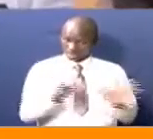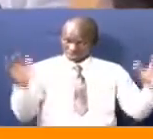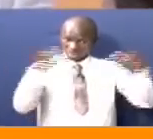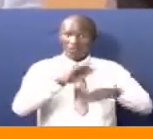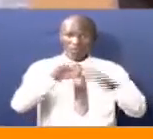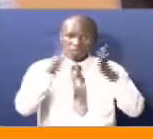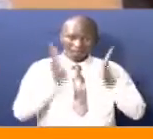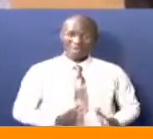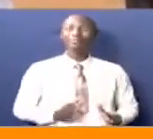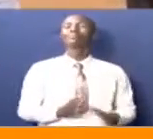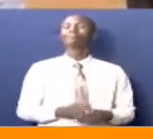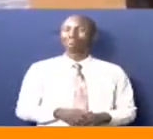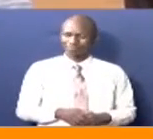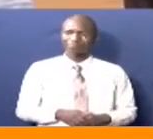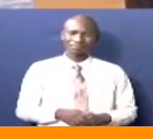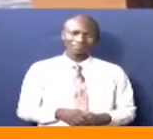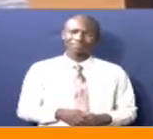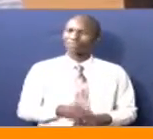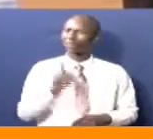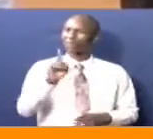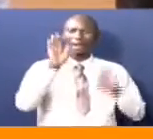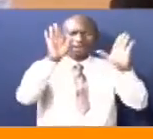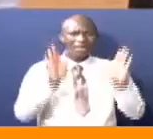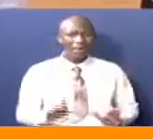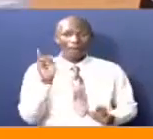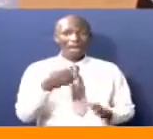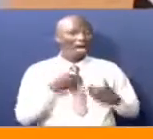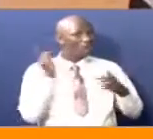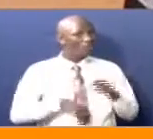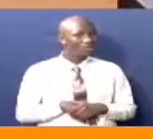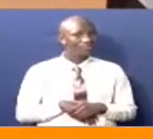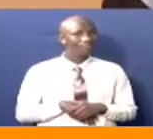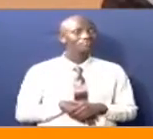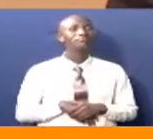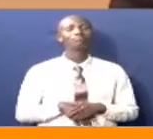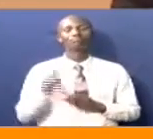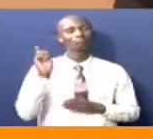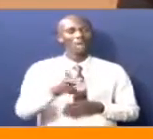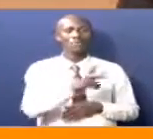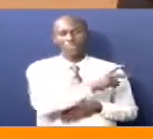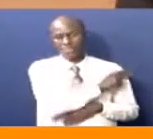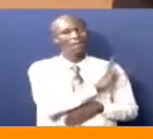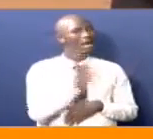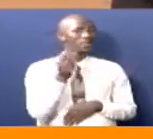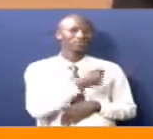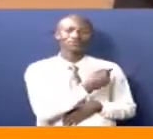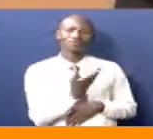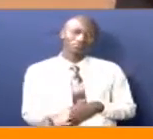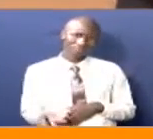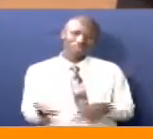conference, one of the things that they must satisfy is that they must have received